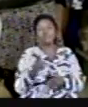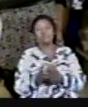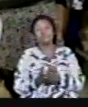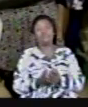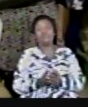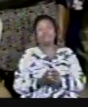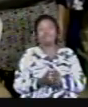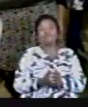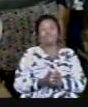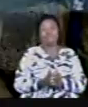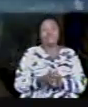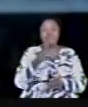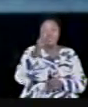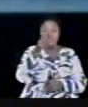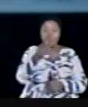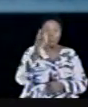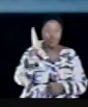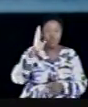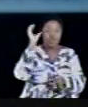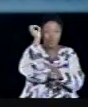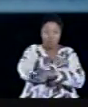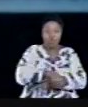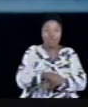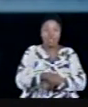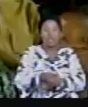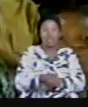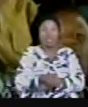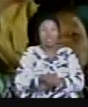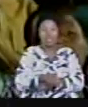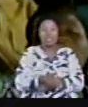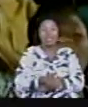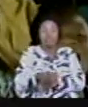You will conquer premature death.